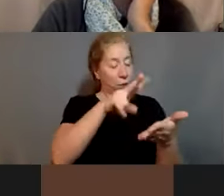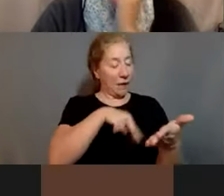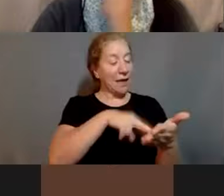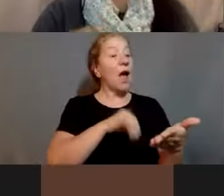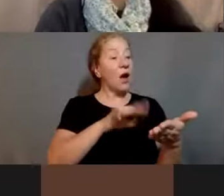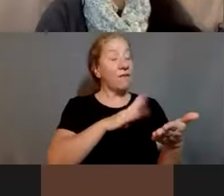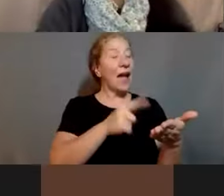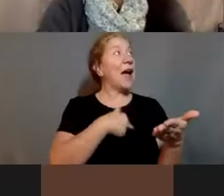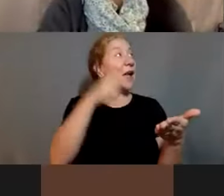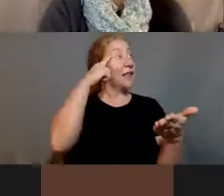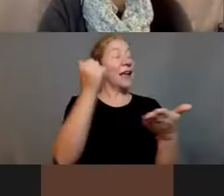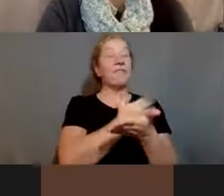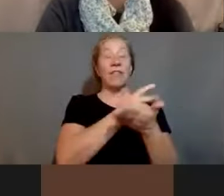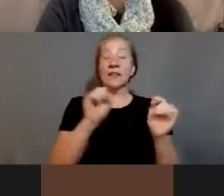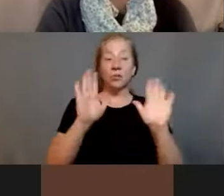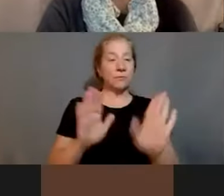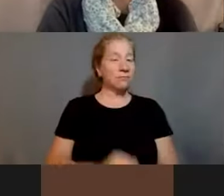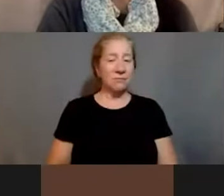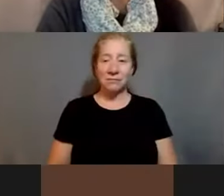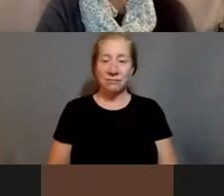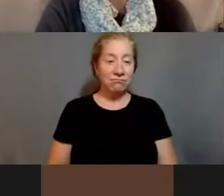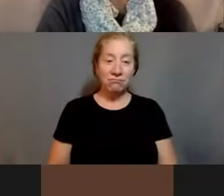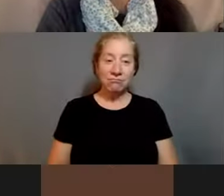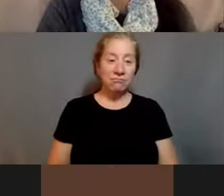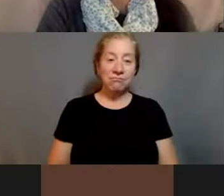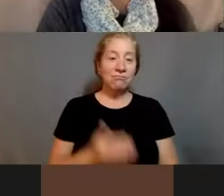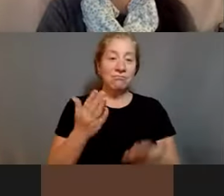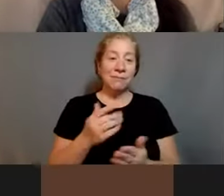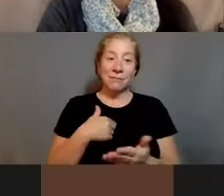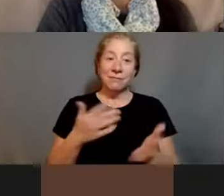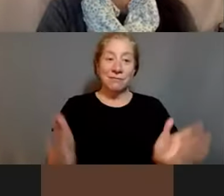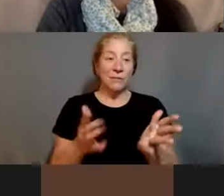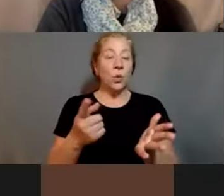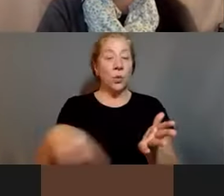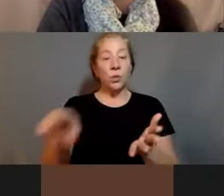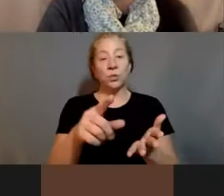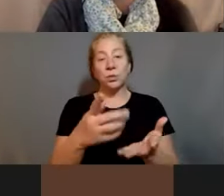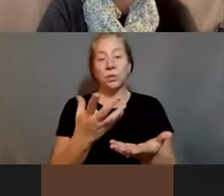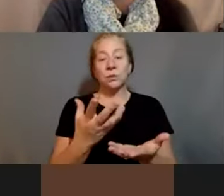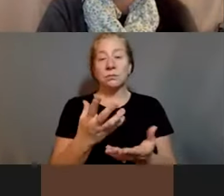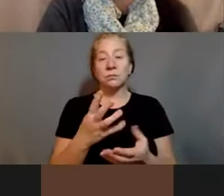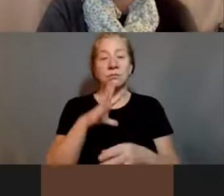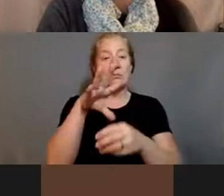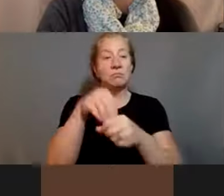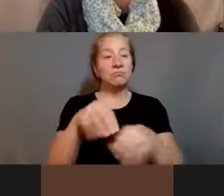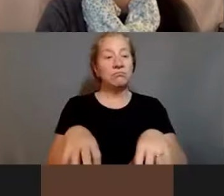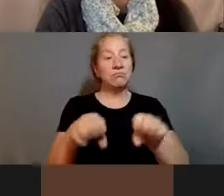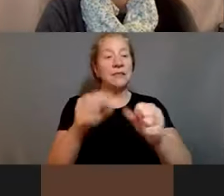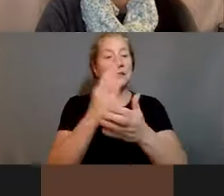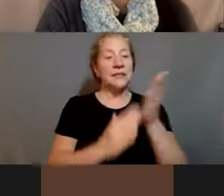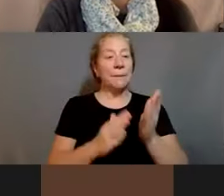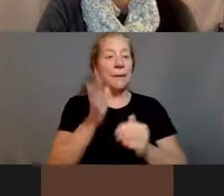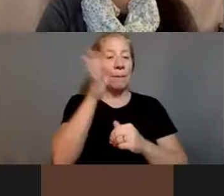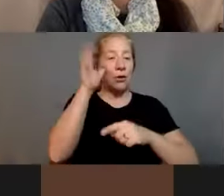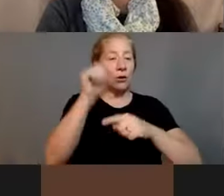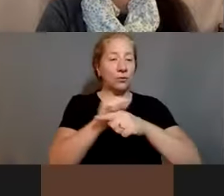okay, everything's great. I would say you may even want to engage in trainings for parents, right? Because I know I